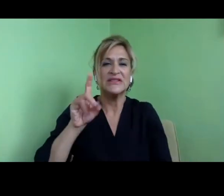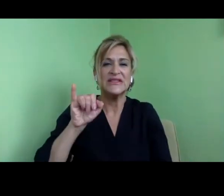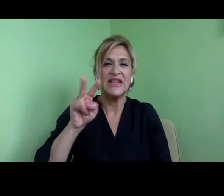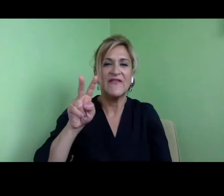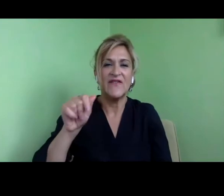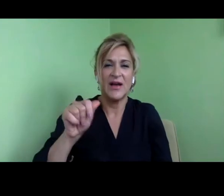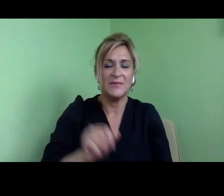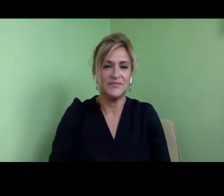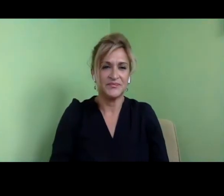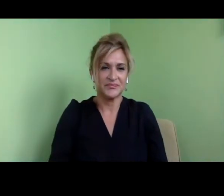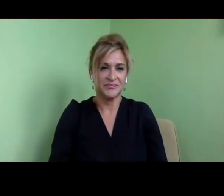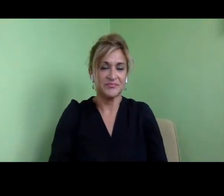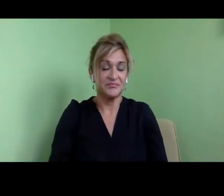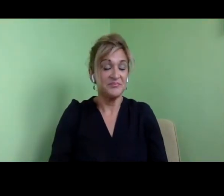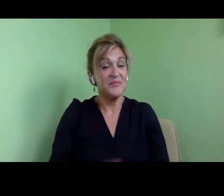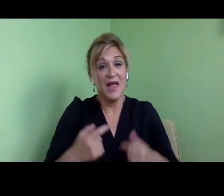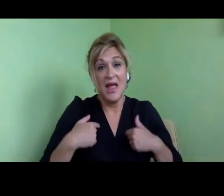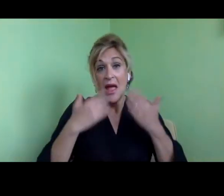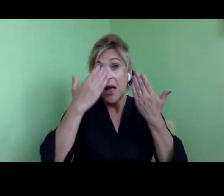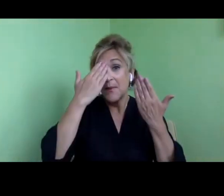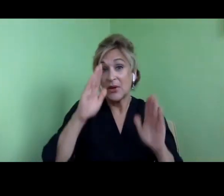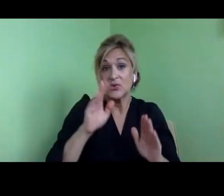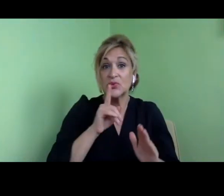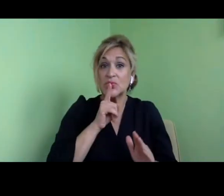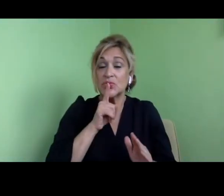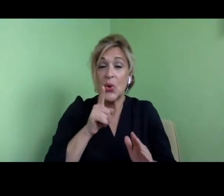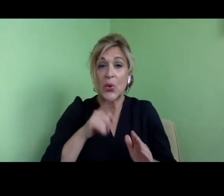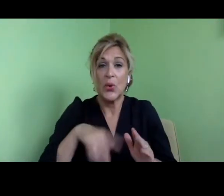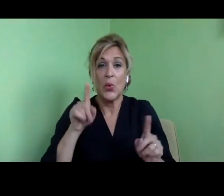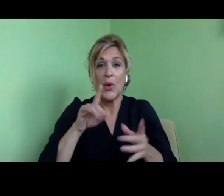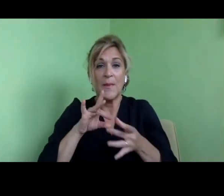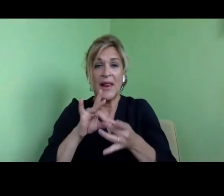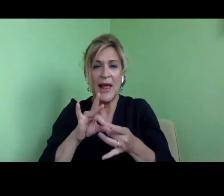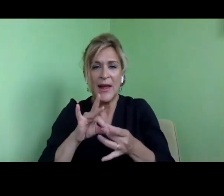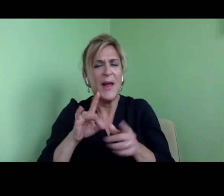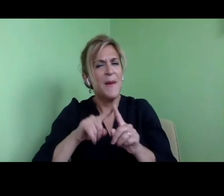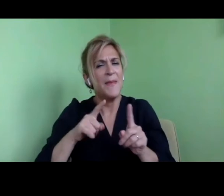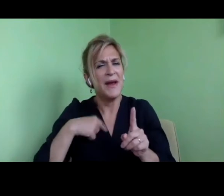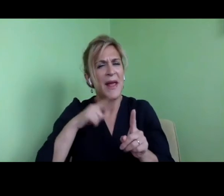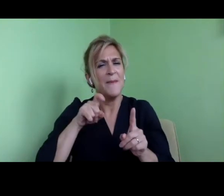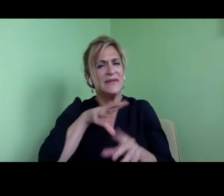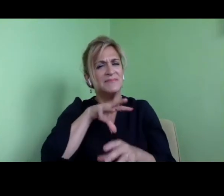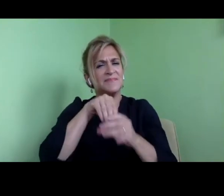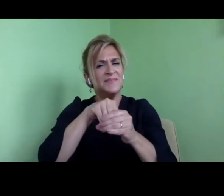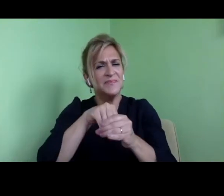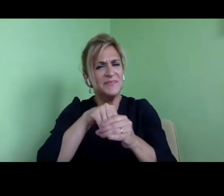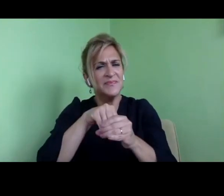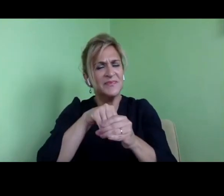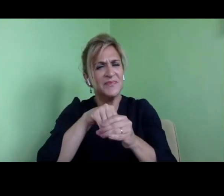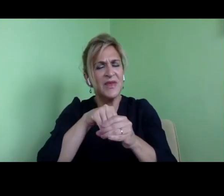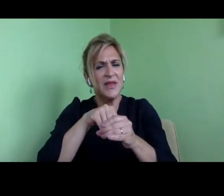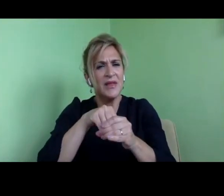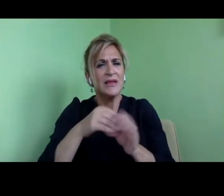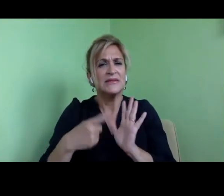I'm not sure where it belongs. But I must insert. There were times when I,